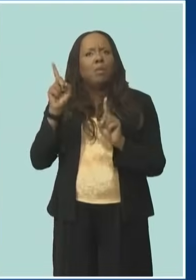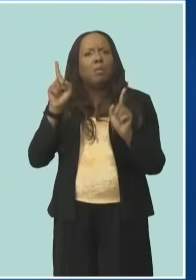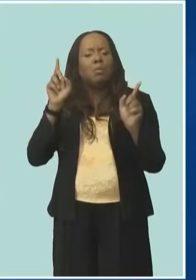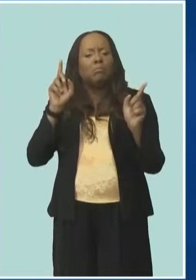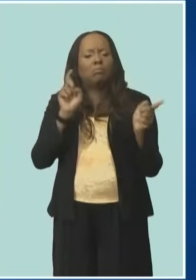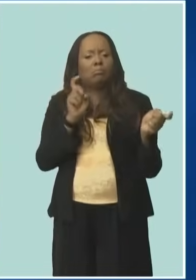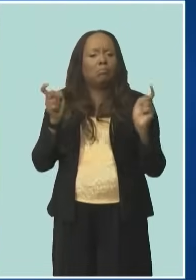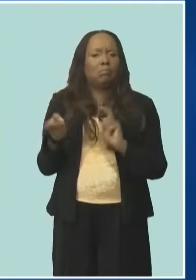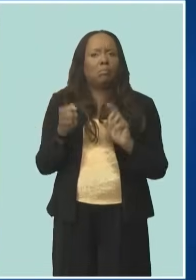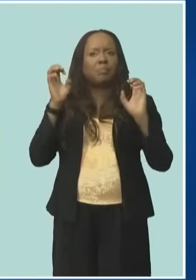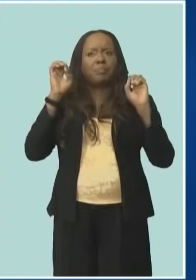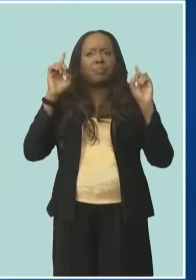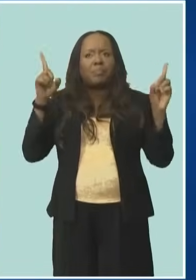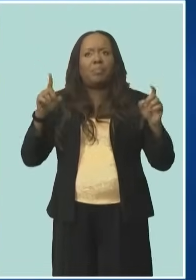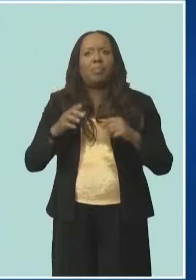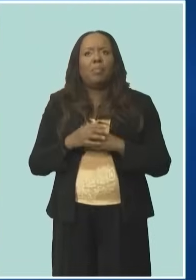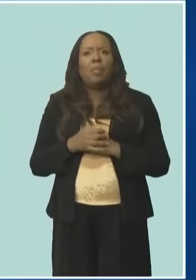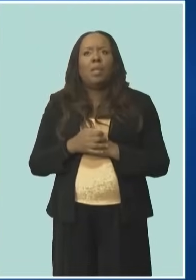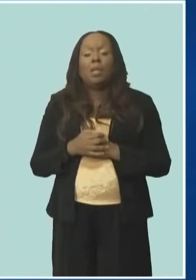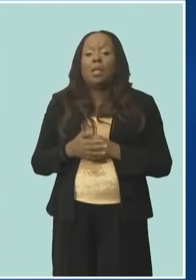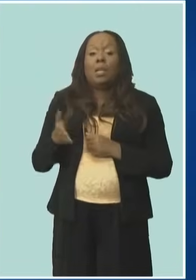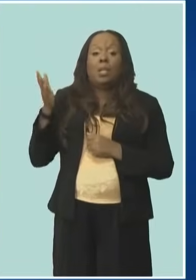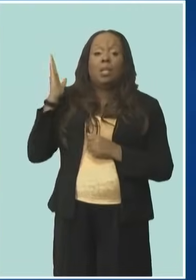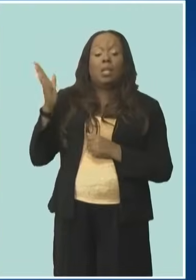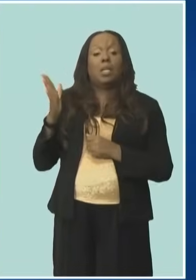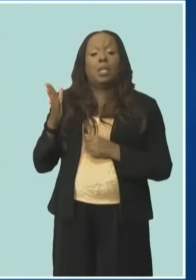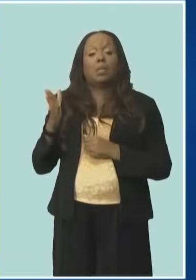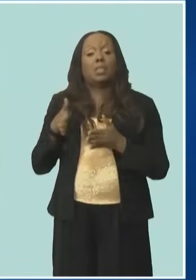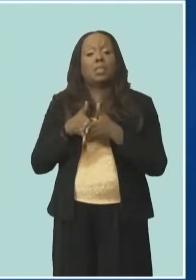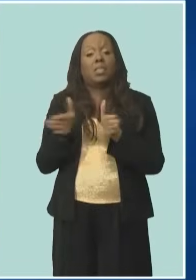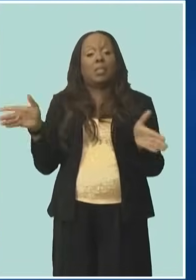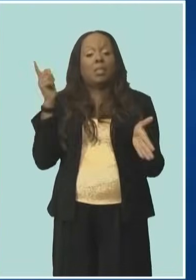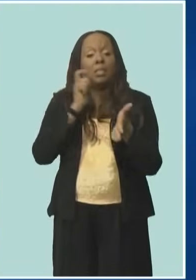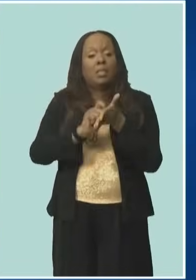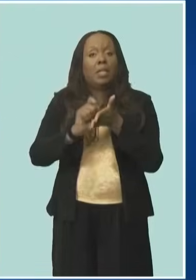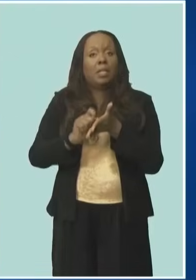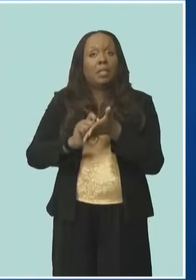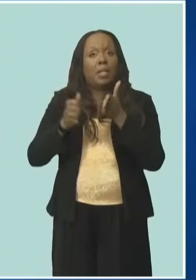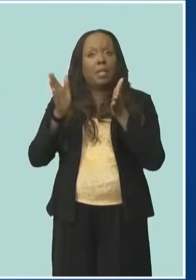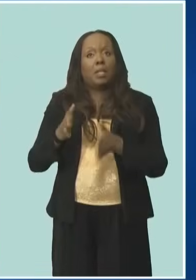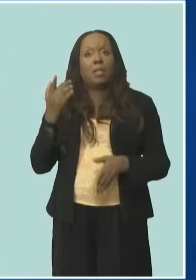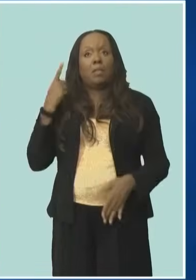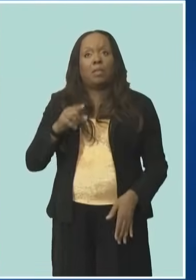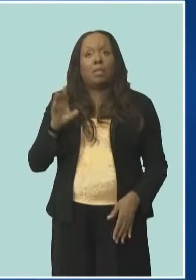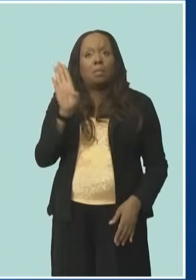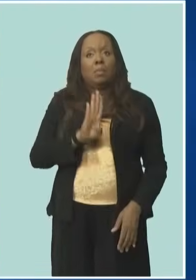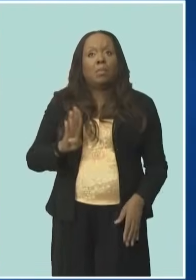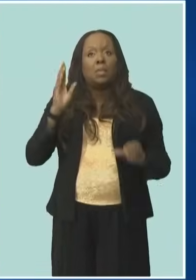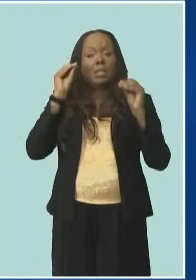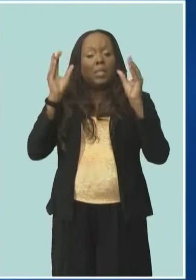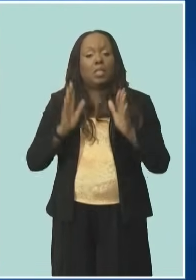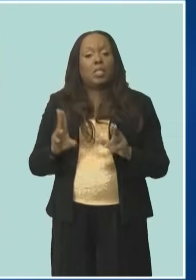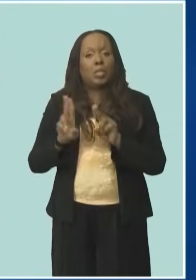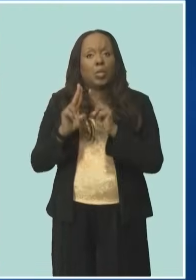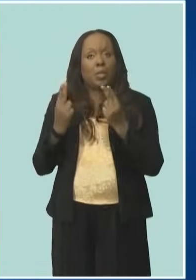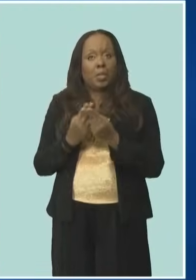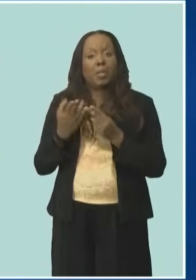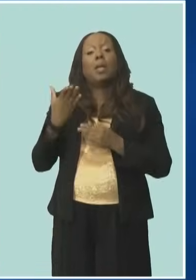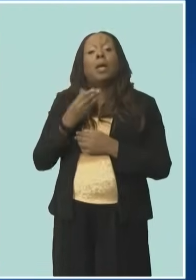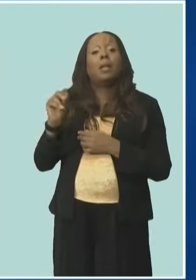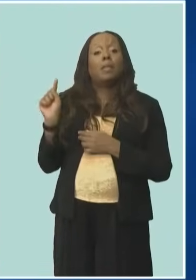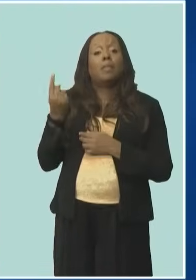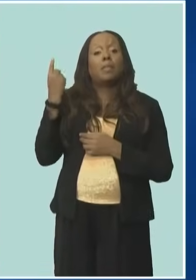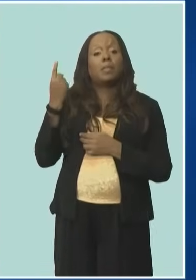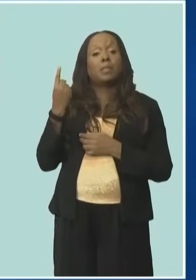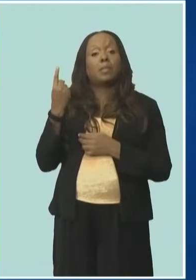he served as General Secretary of the Barbados Secondary Teachers Union and became the first General Secretary